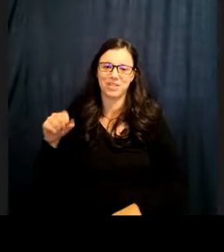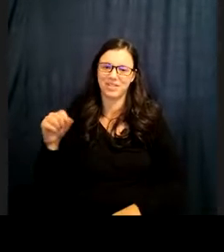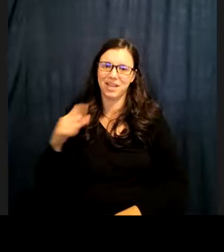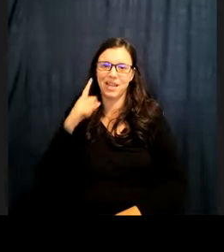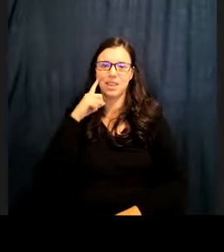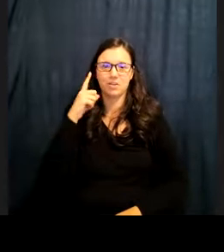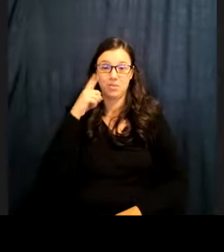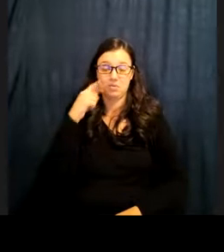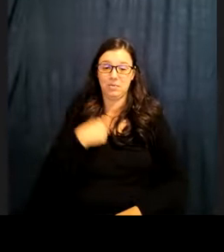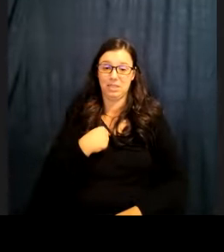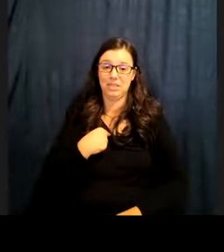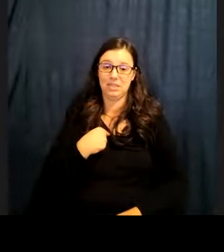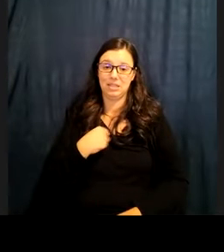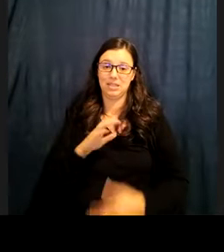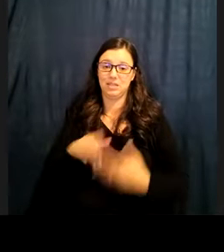the whole,